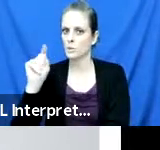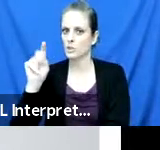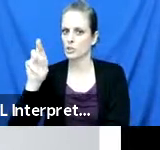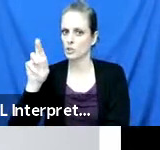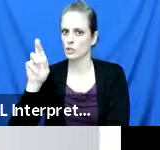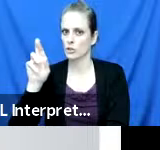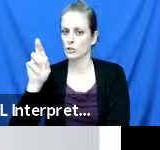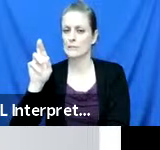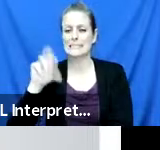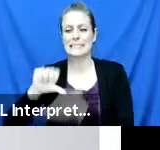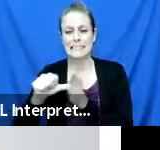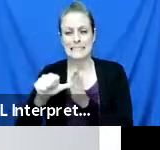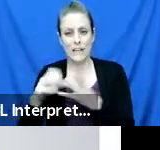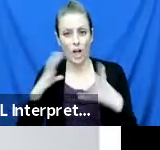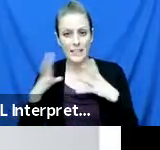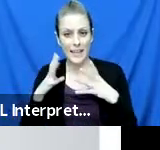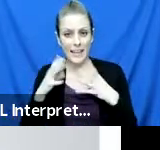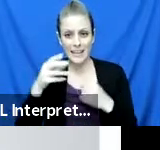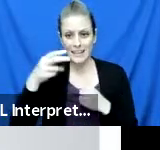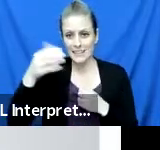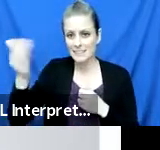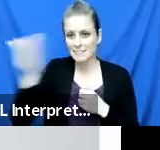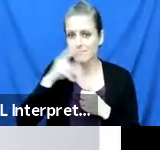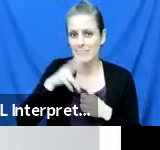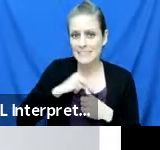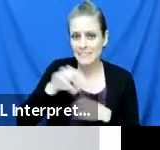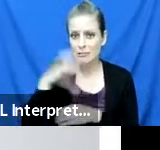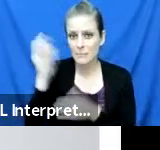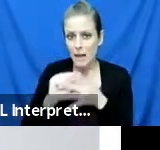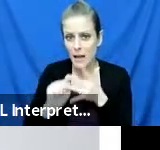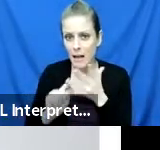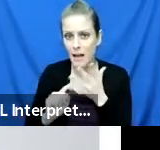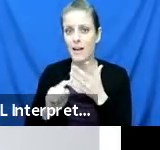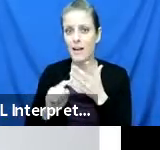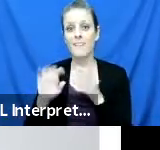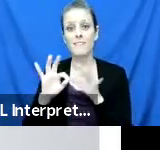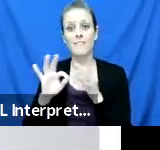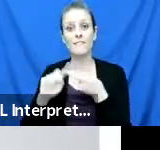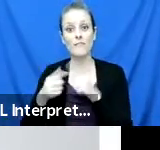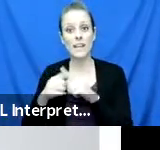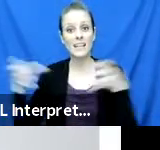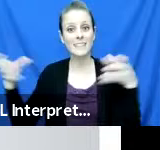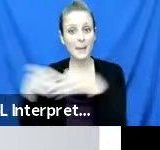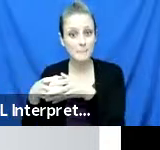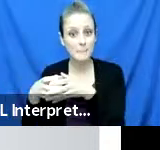the holidays as people begin to gather with friends and family over the holidays.